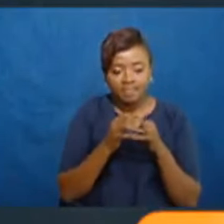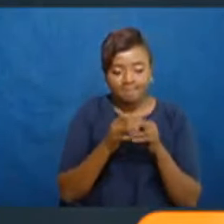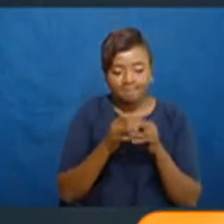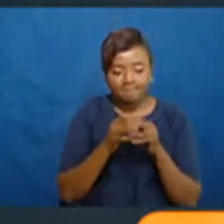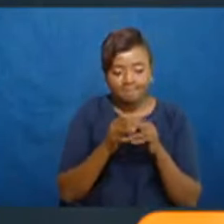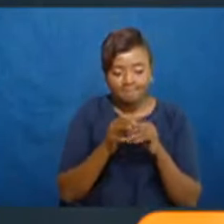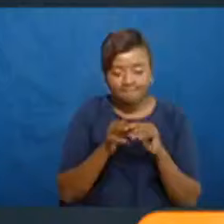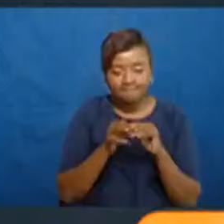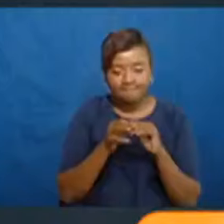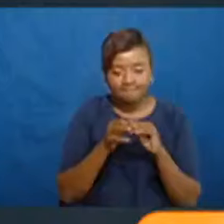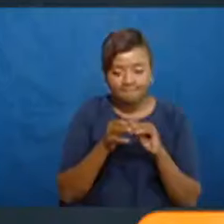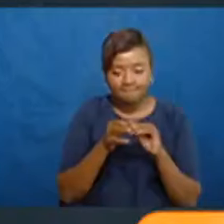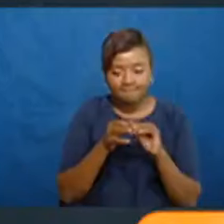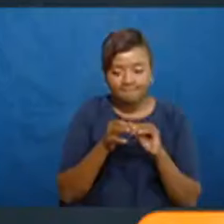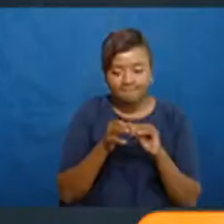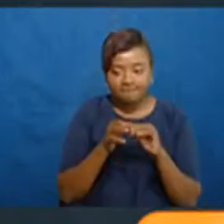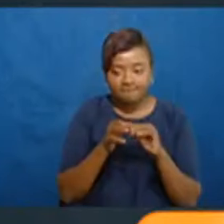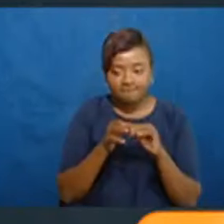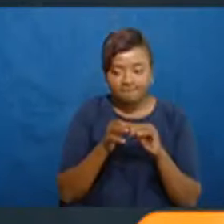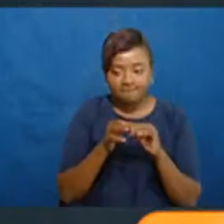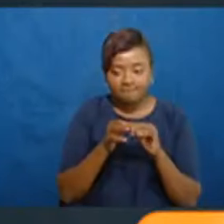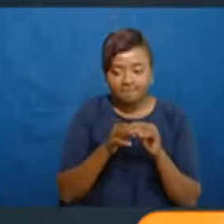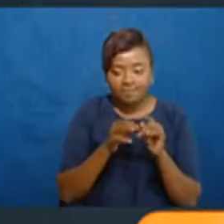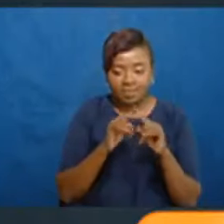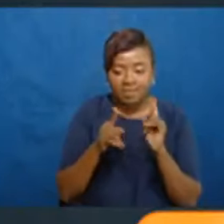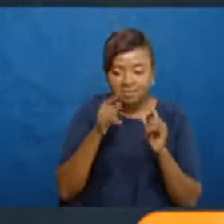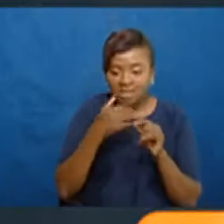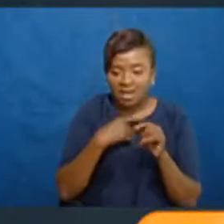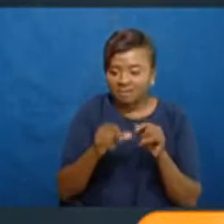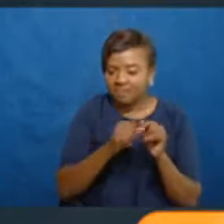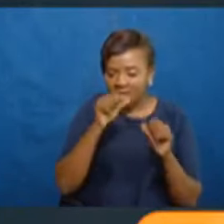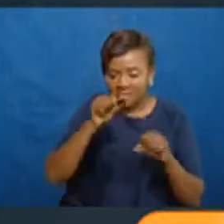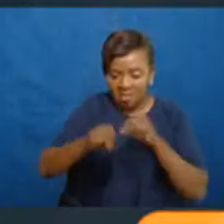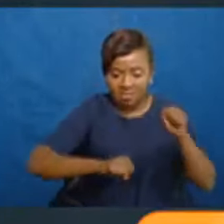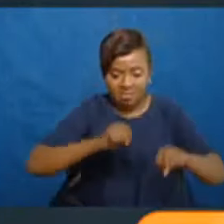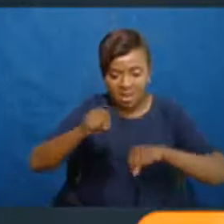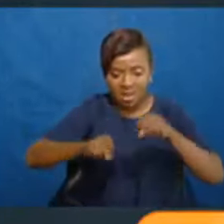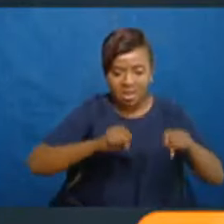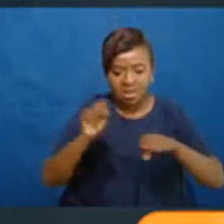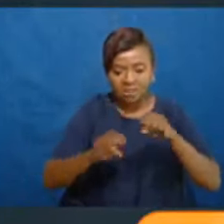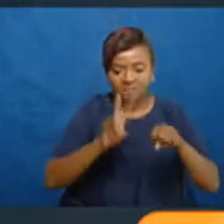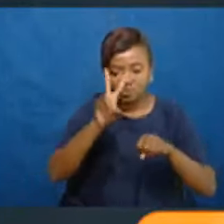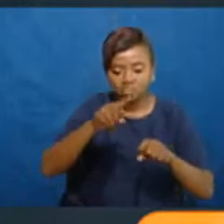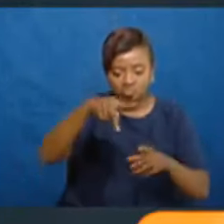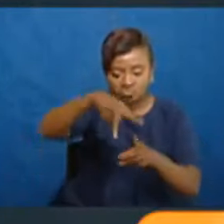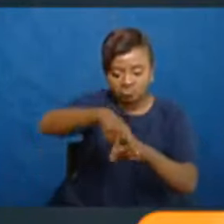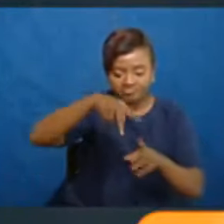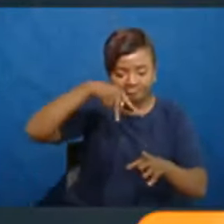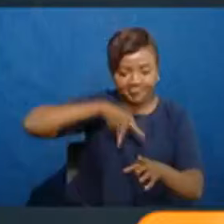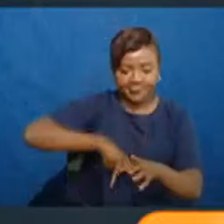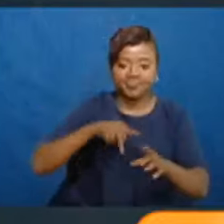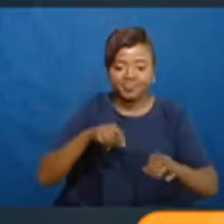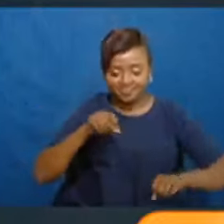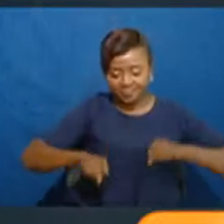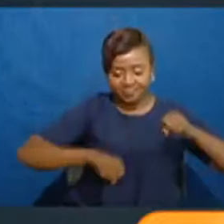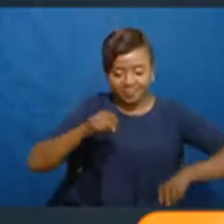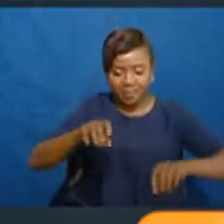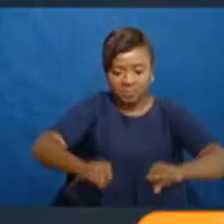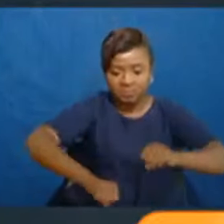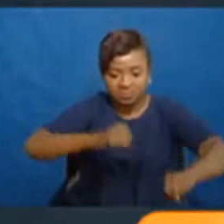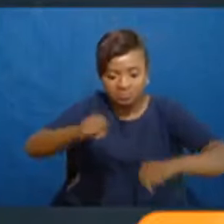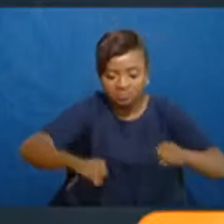And the quad bike only has space for two. It can either carry the mountain and the lake, or